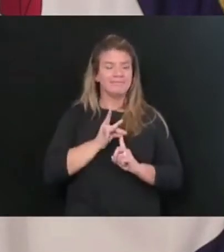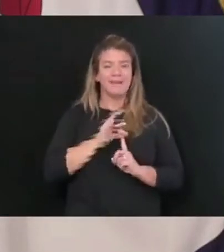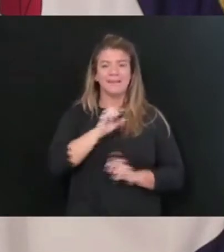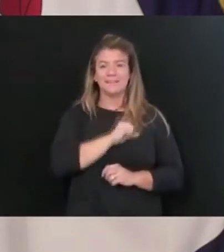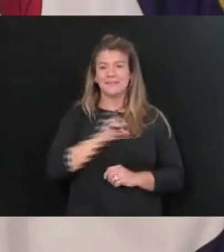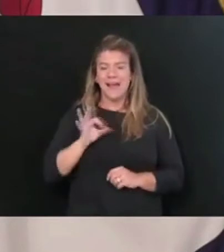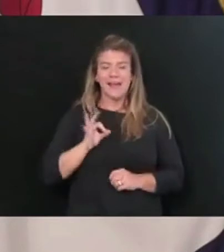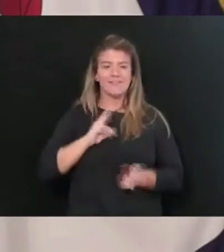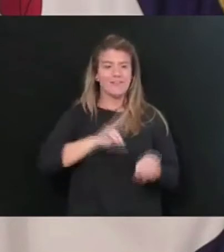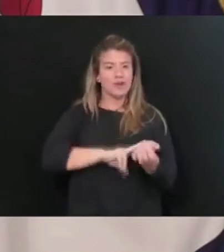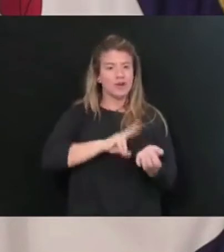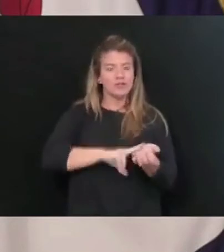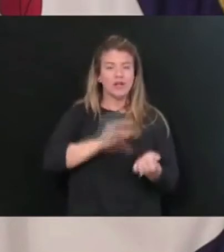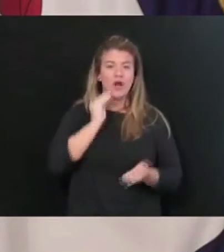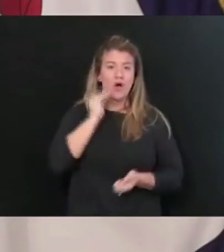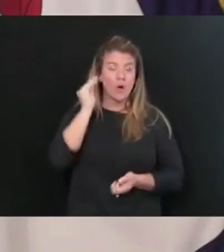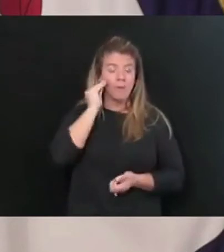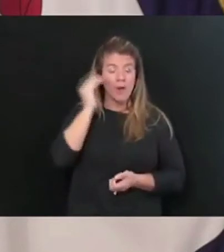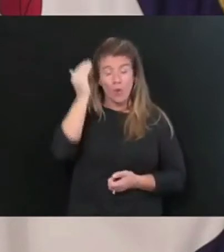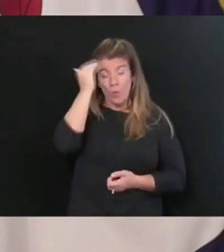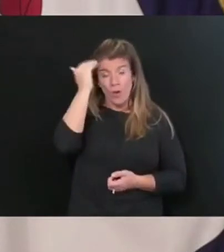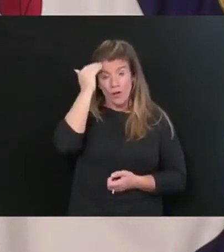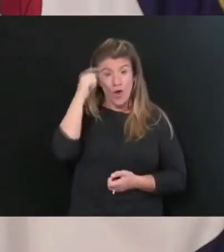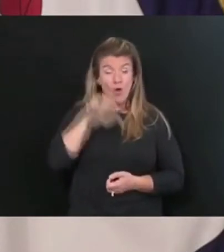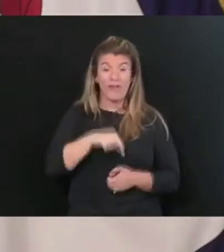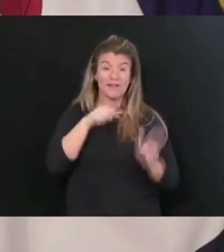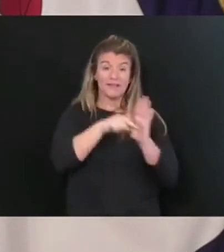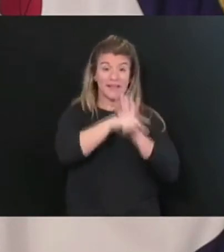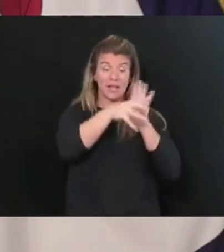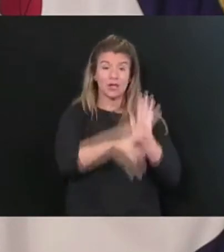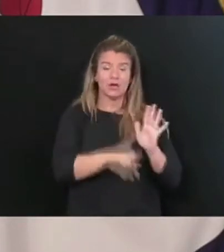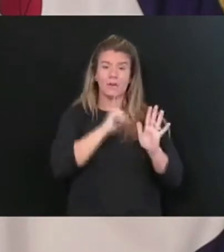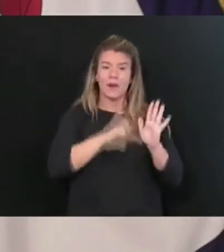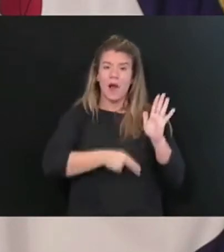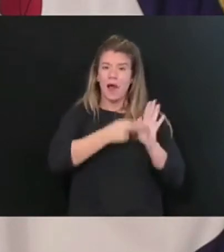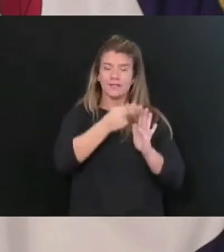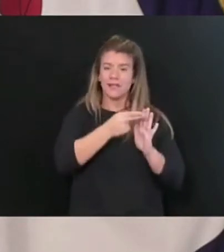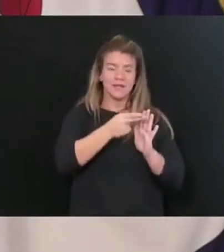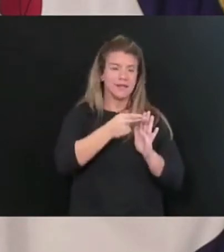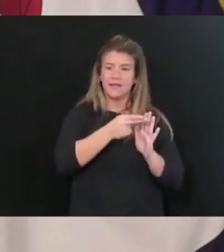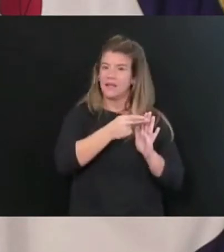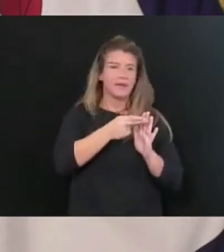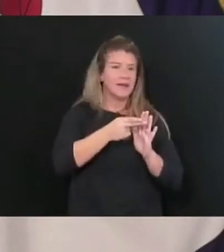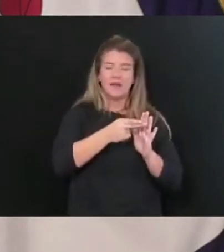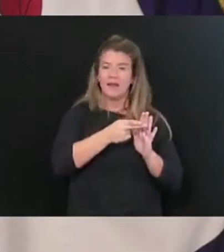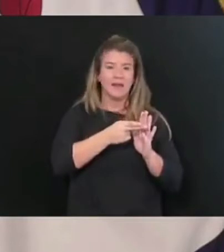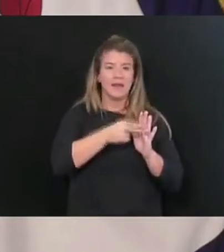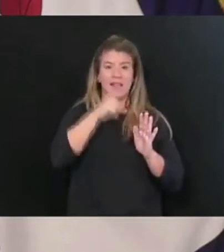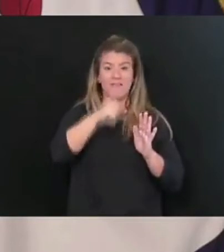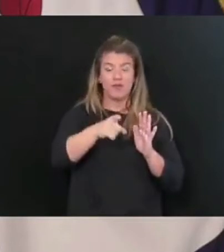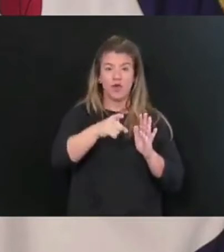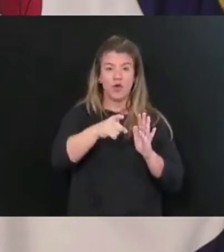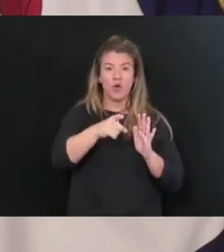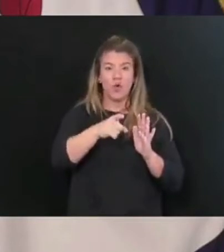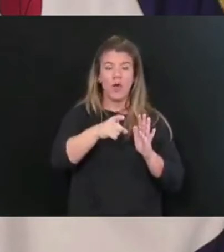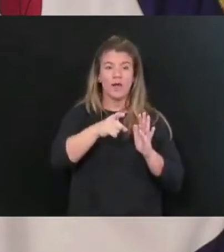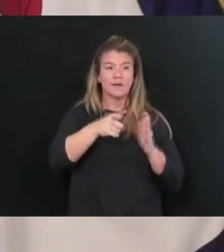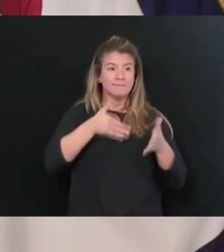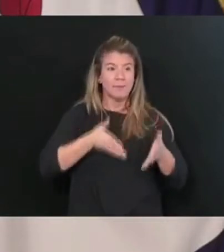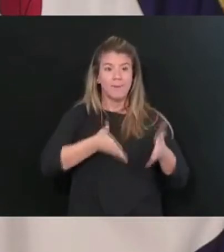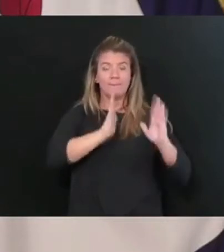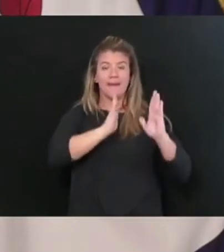and this, we know the magnitude of this killer. And honestly, if you open the door to a nursing home